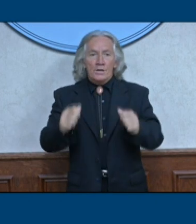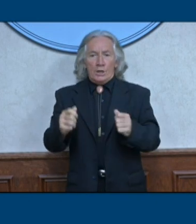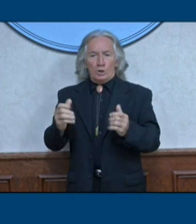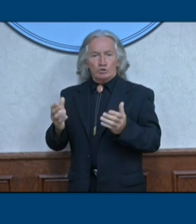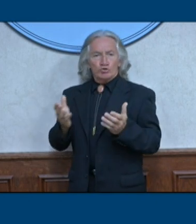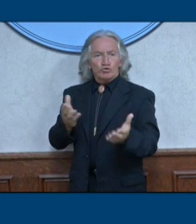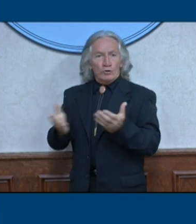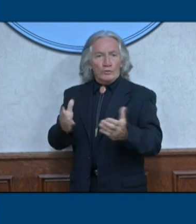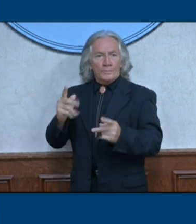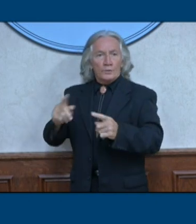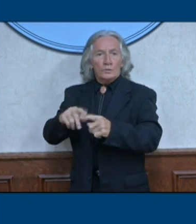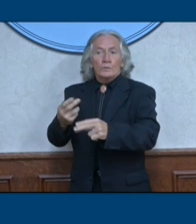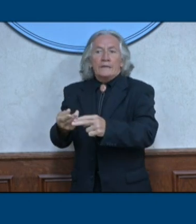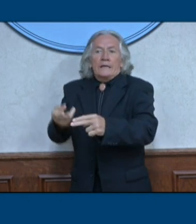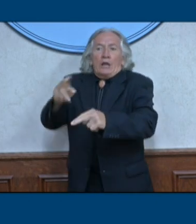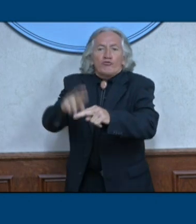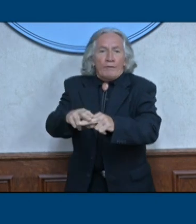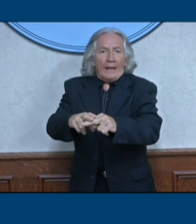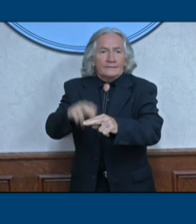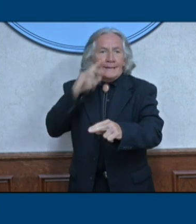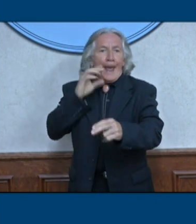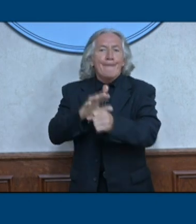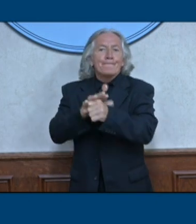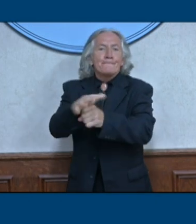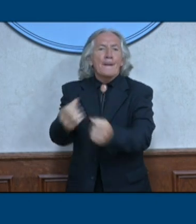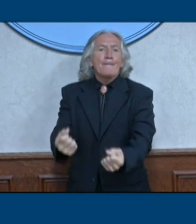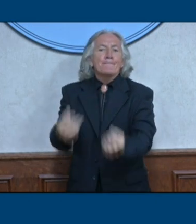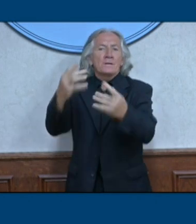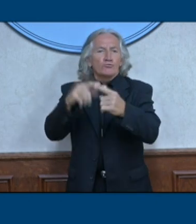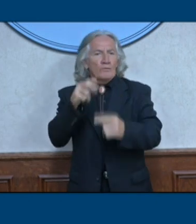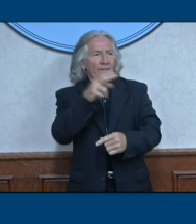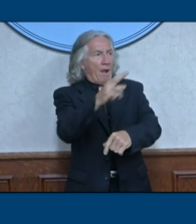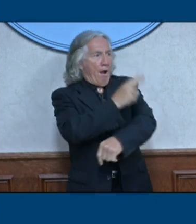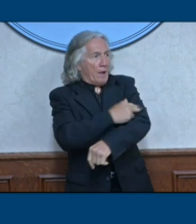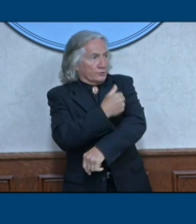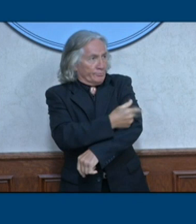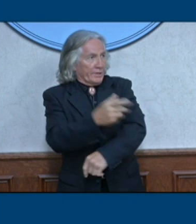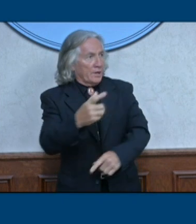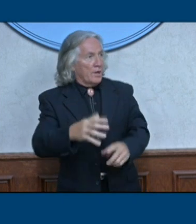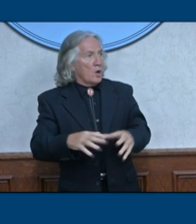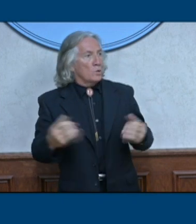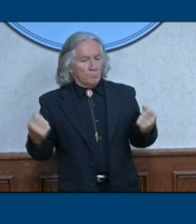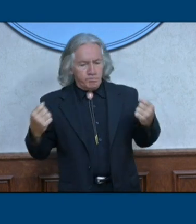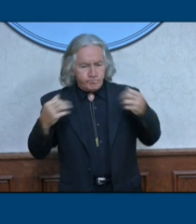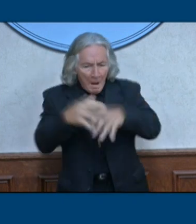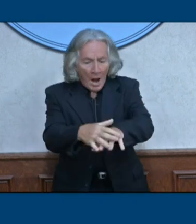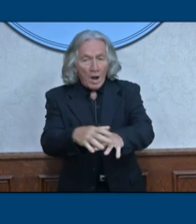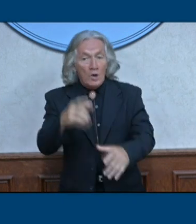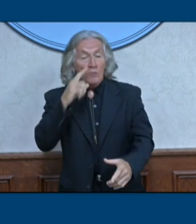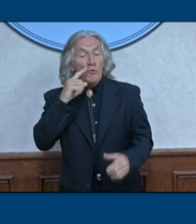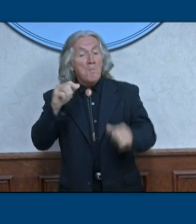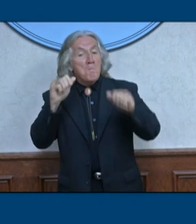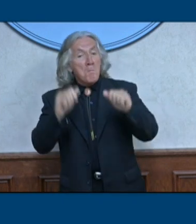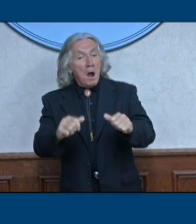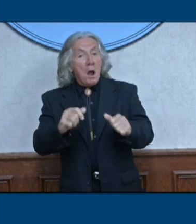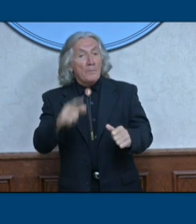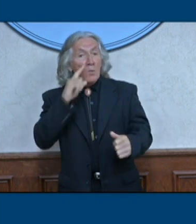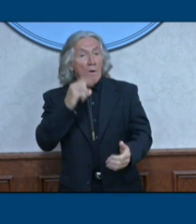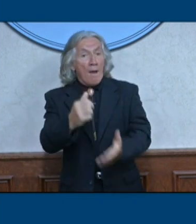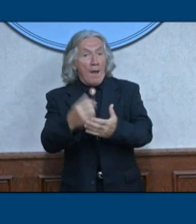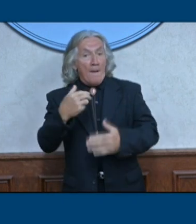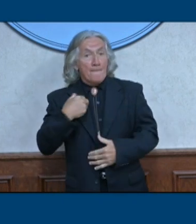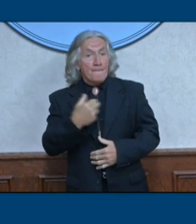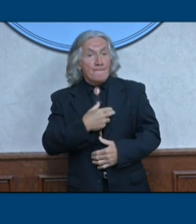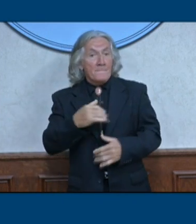surge into? How can we increase bed capacity into a hospital that perhaps there's space for it, and